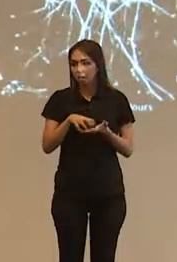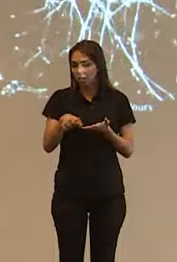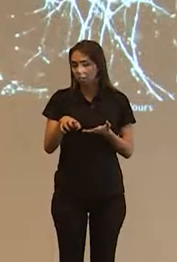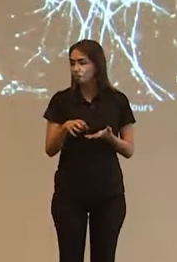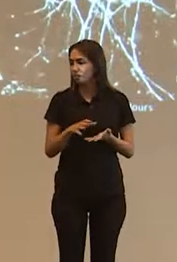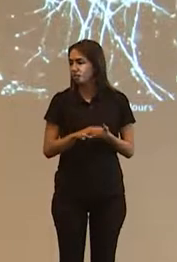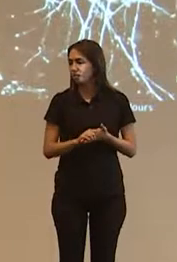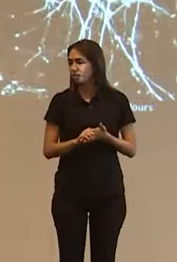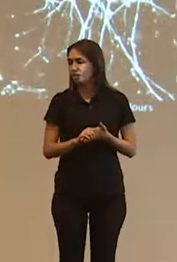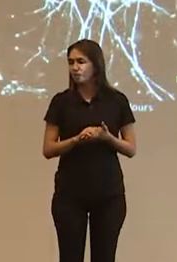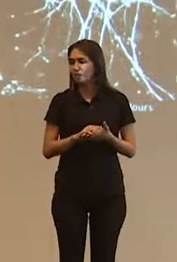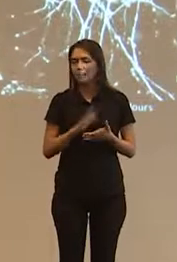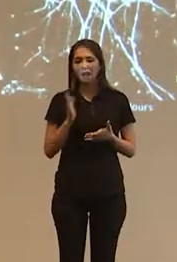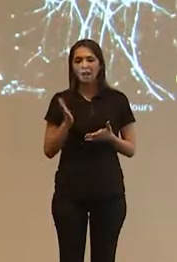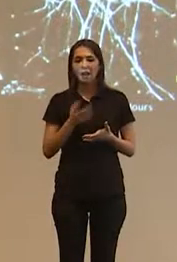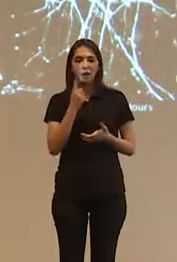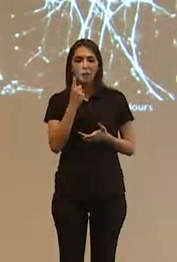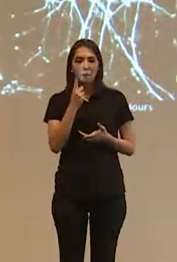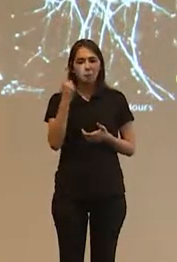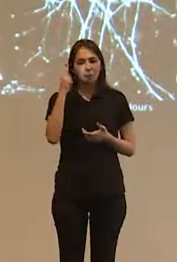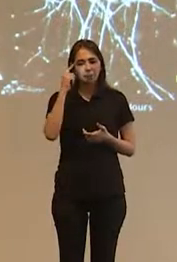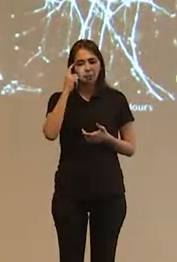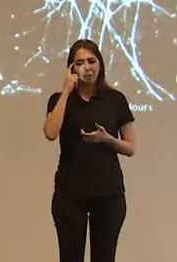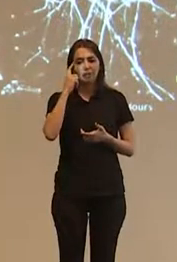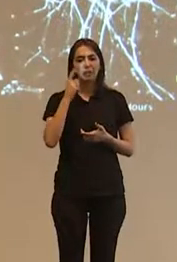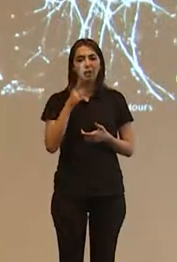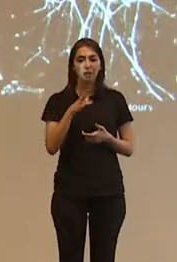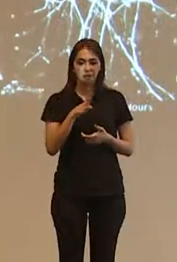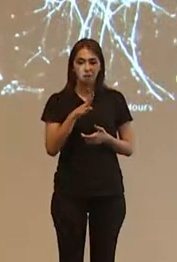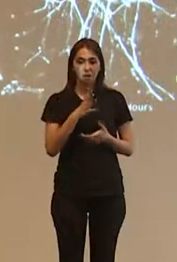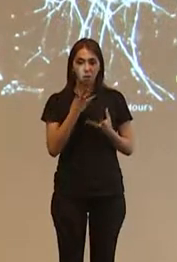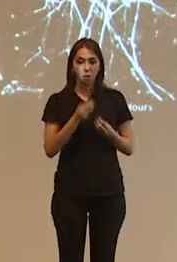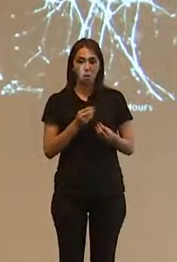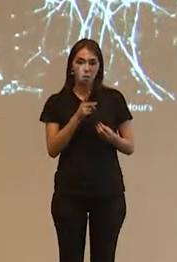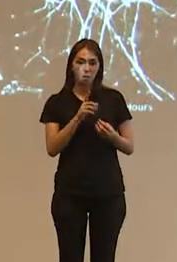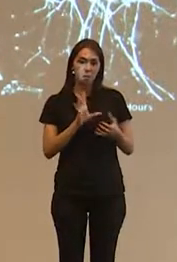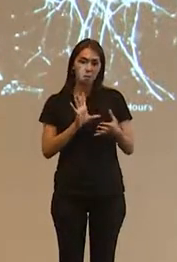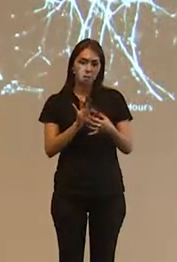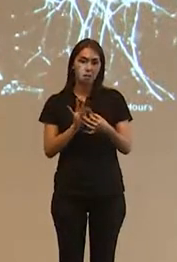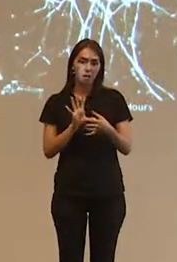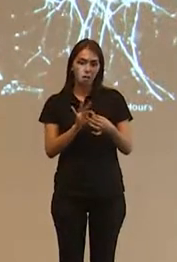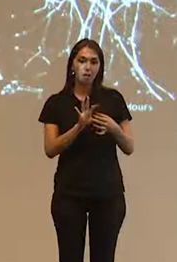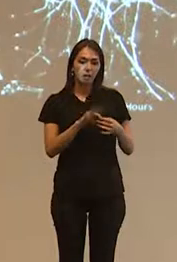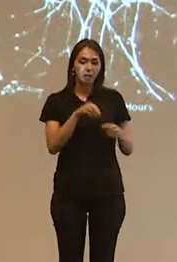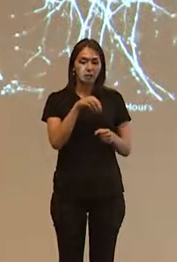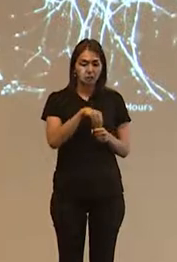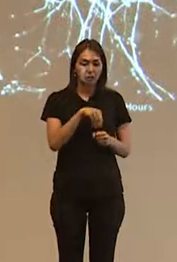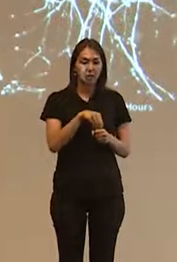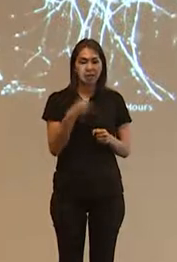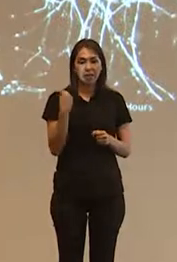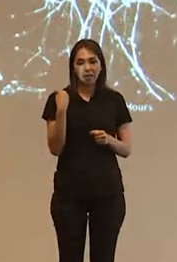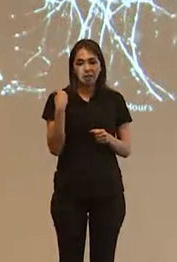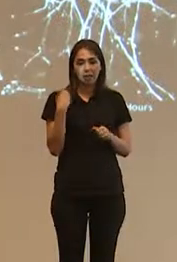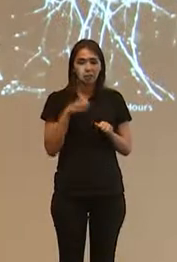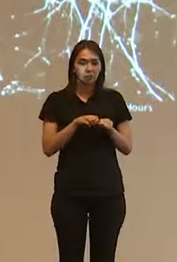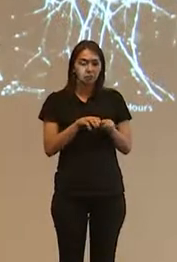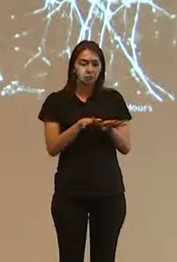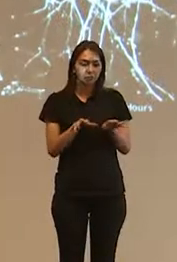so the existing space does not only help with interconnection